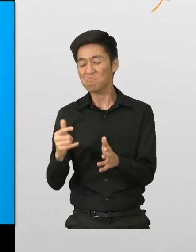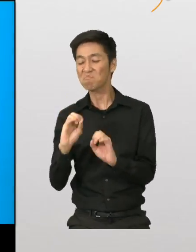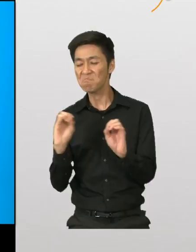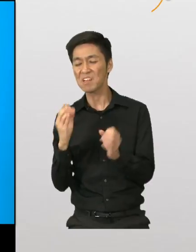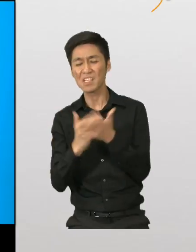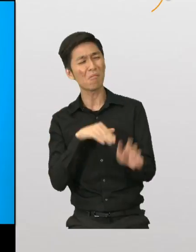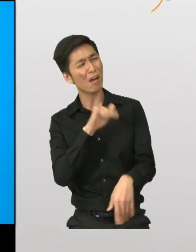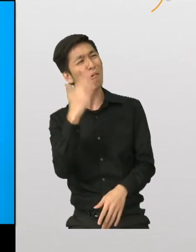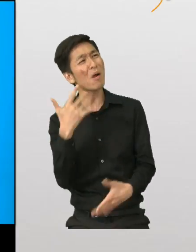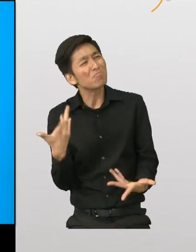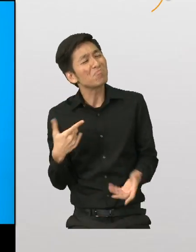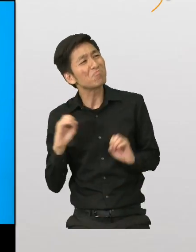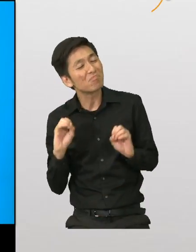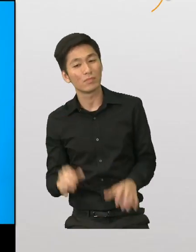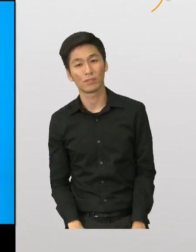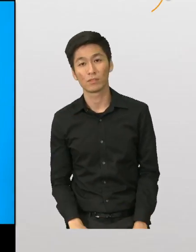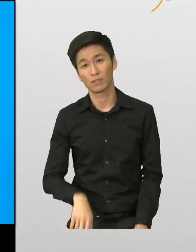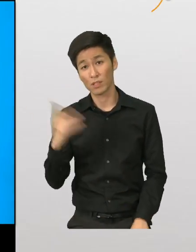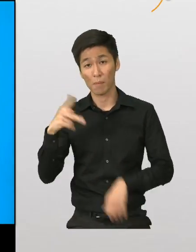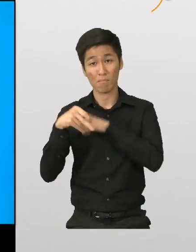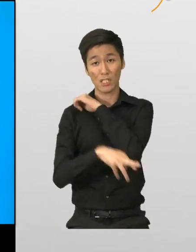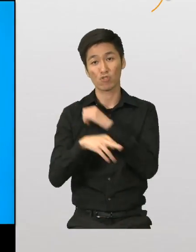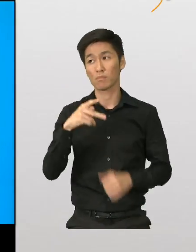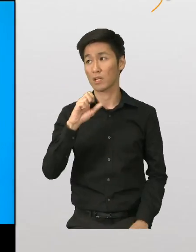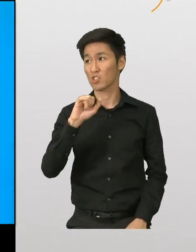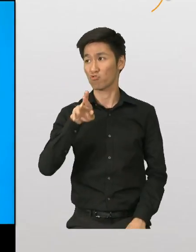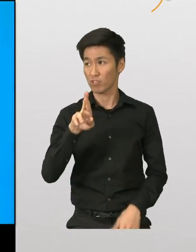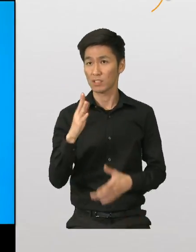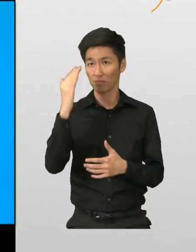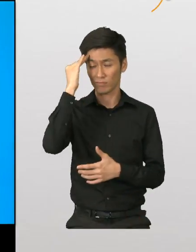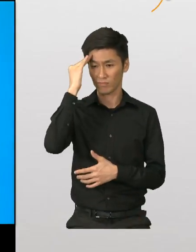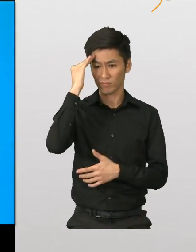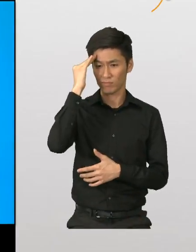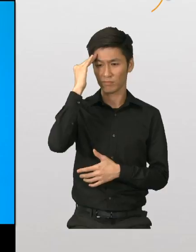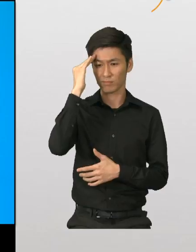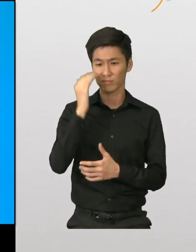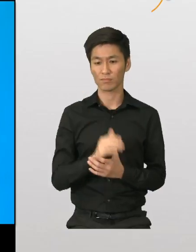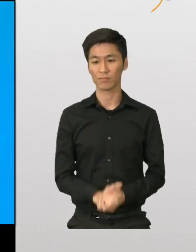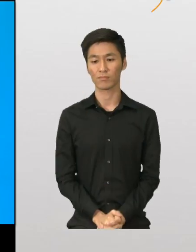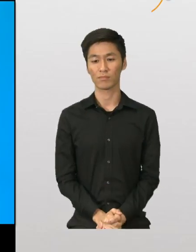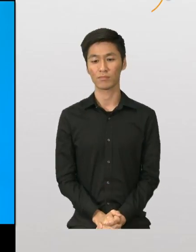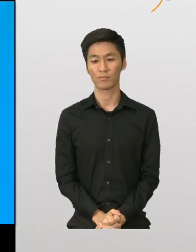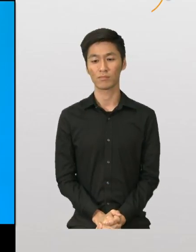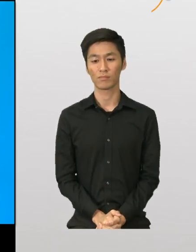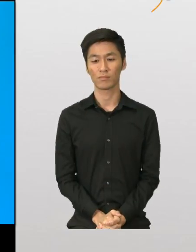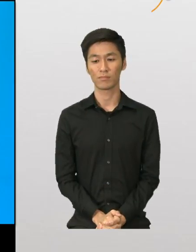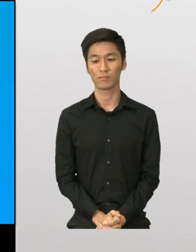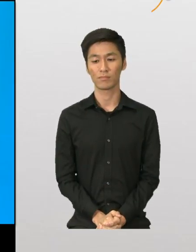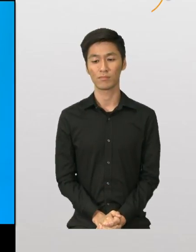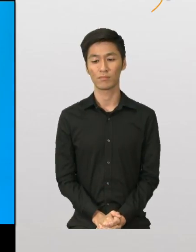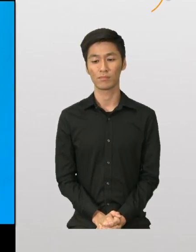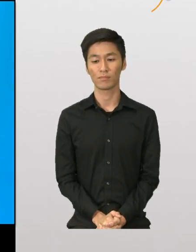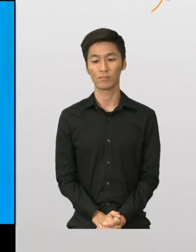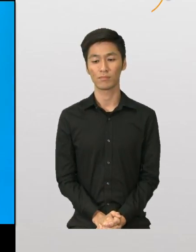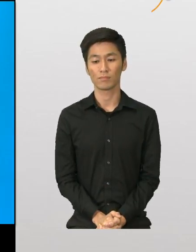And then there's Pasir Ris, where residents started collecting their keys in 1987.